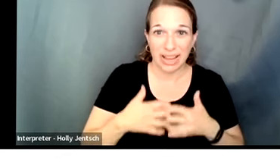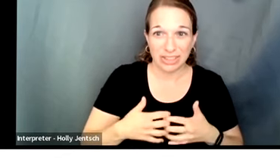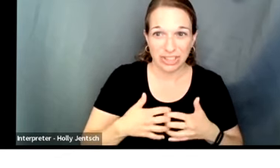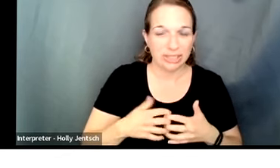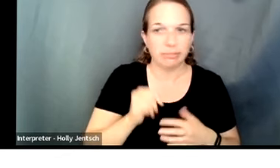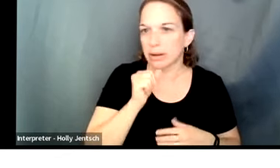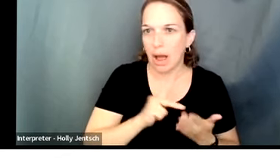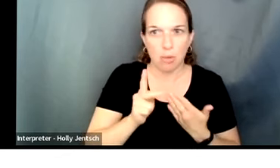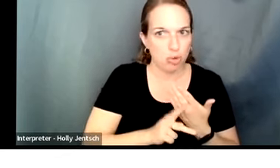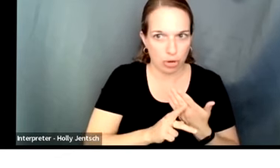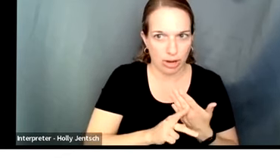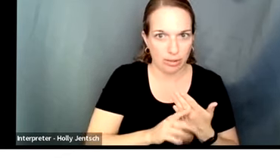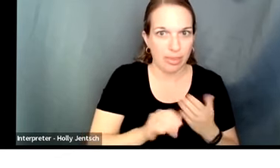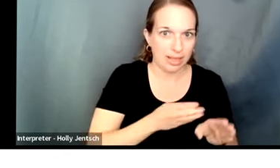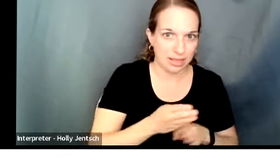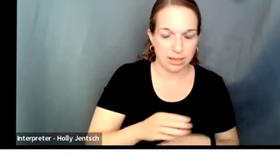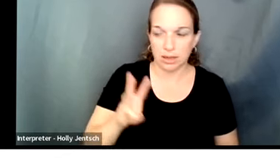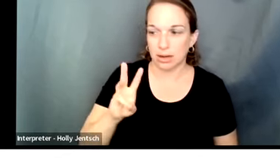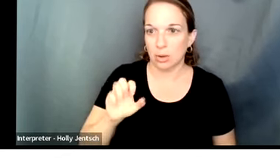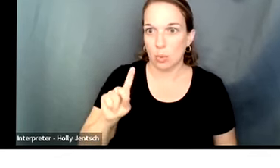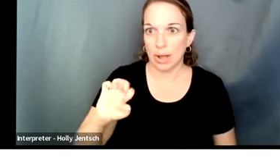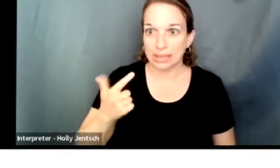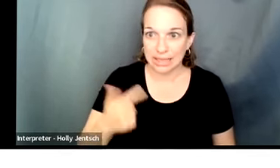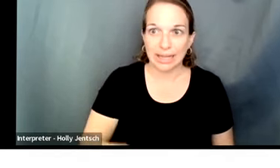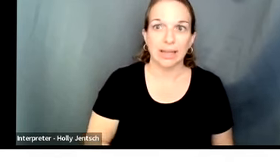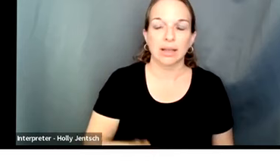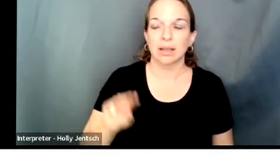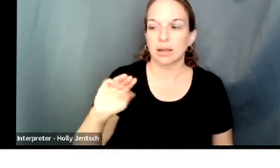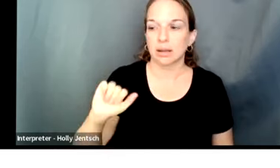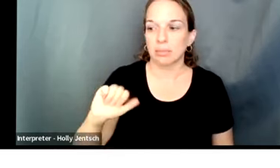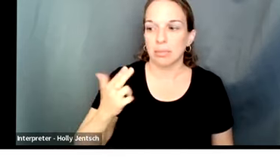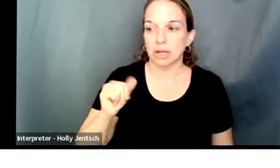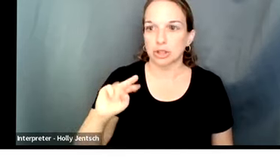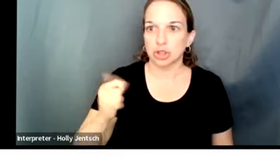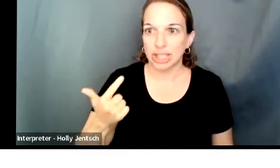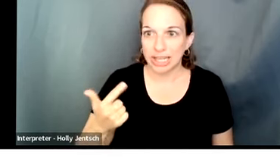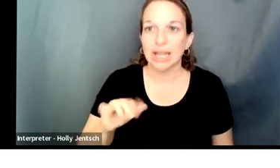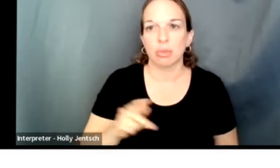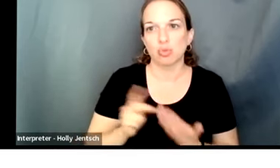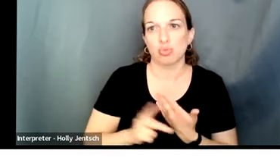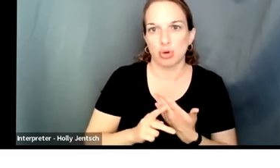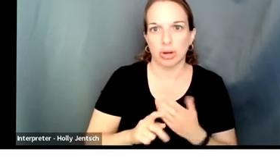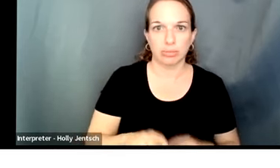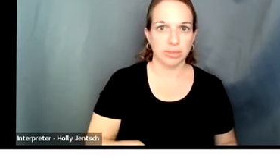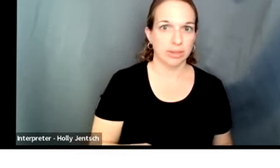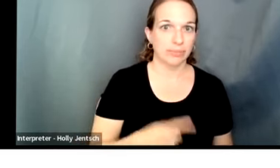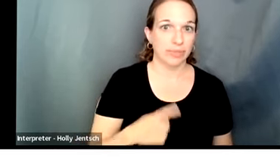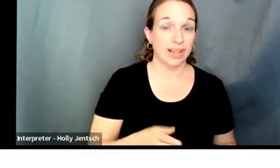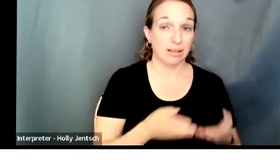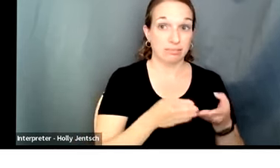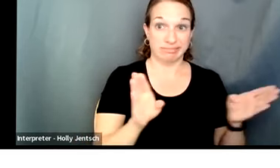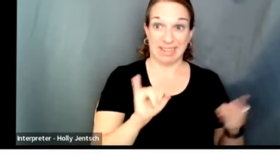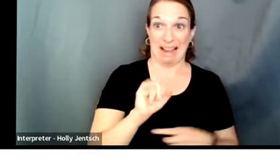discipline. Welding is a program area. Machining is a program area. Likewise, IT as a